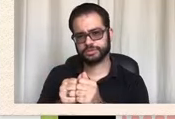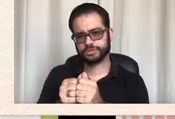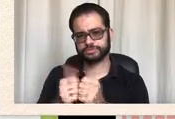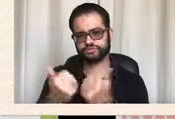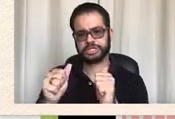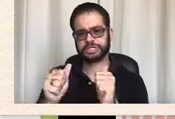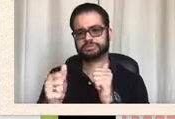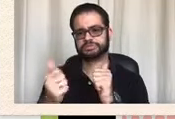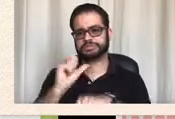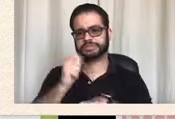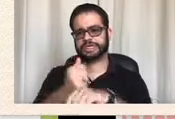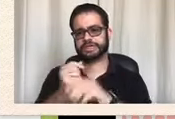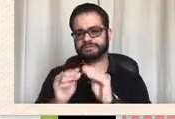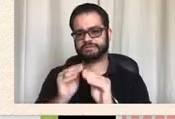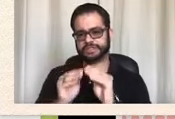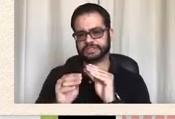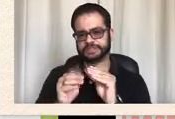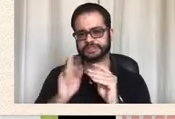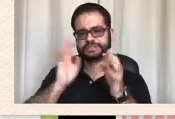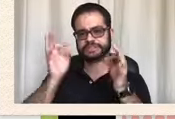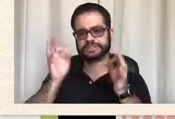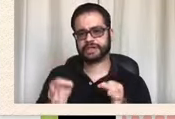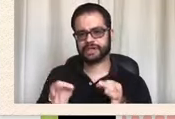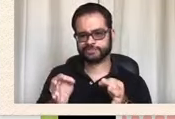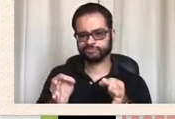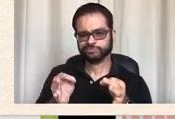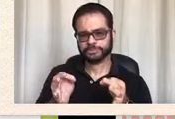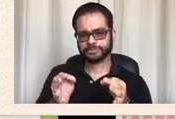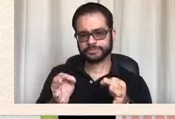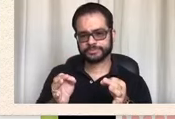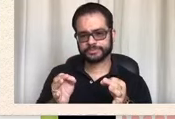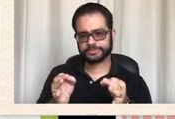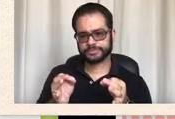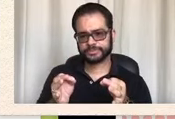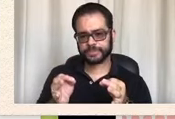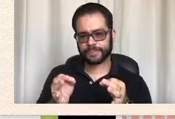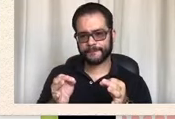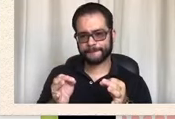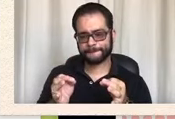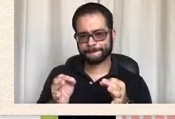deciding on the note taker?